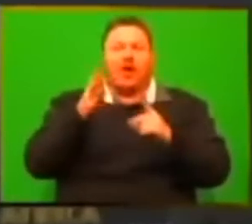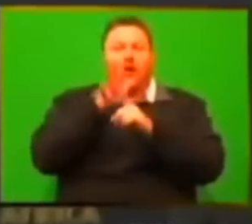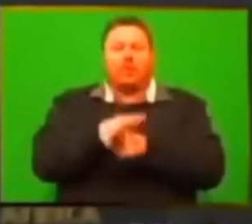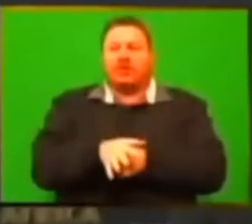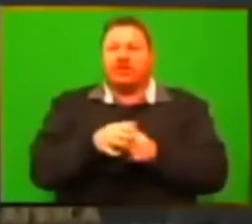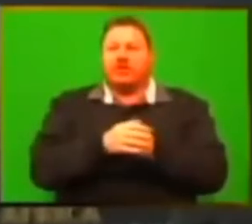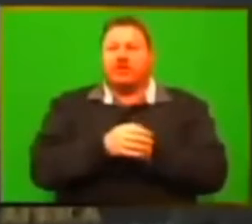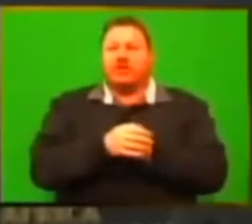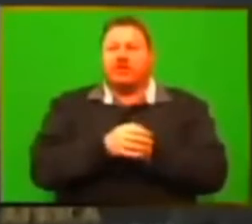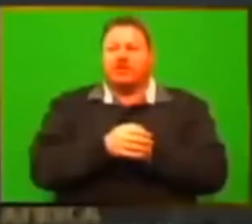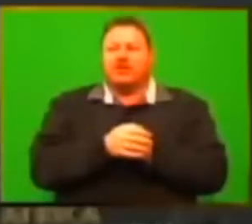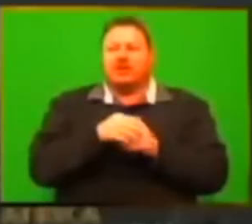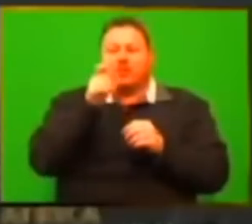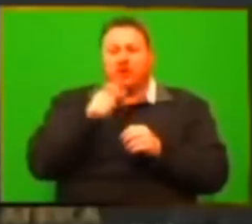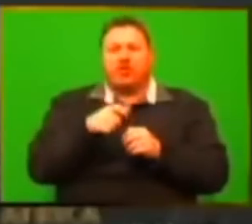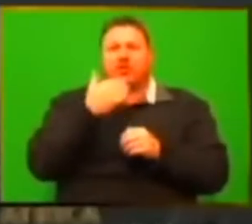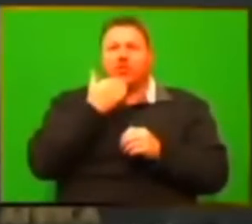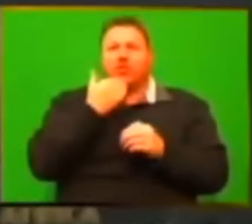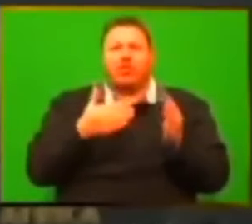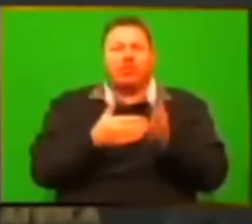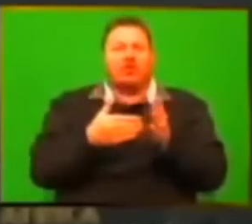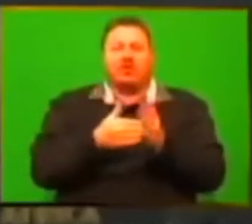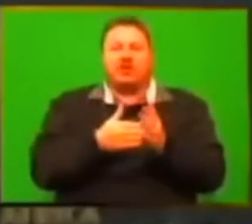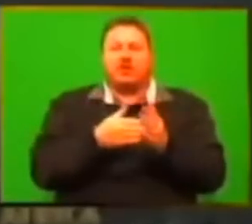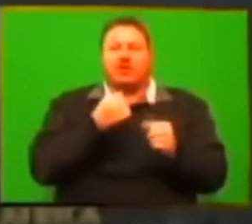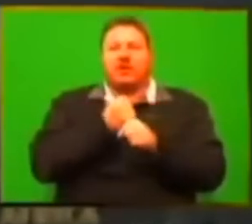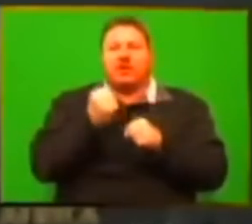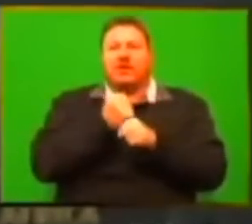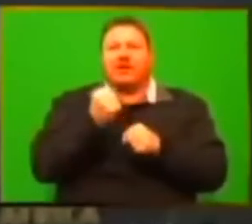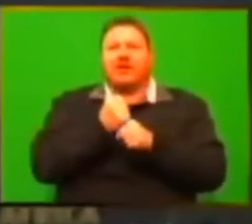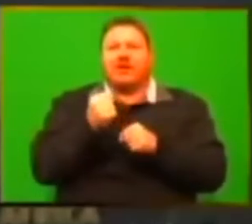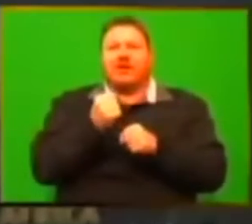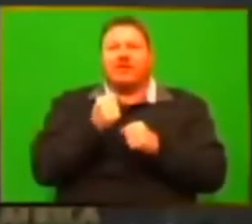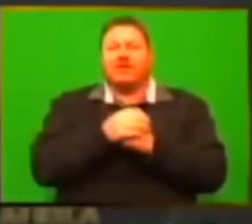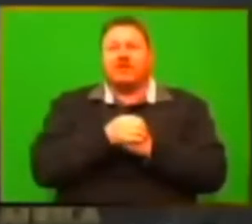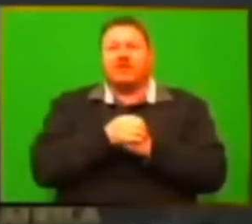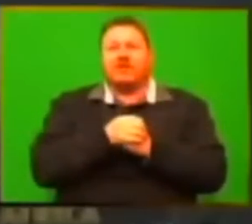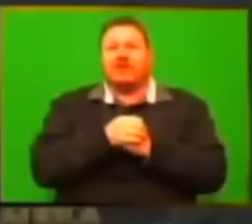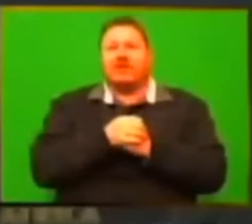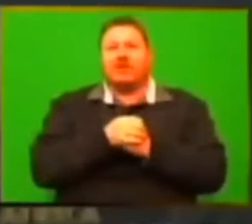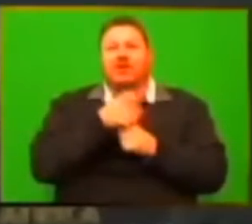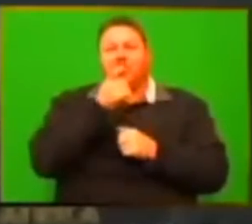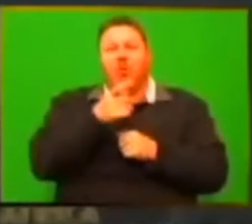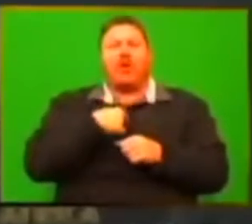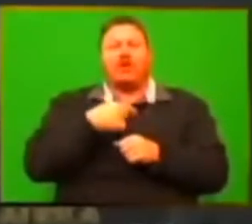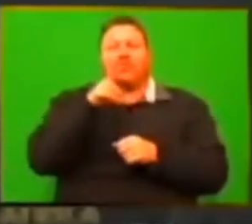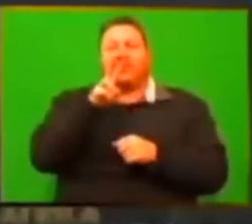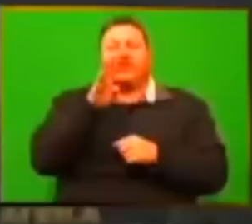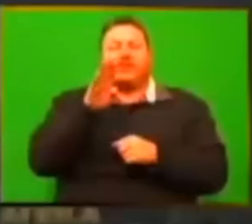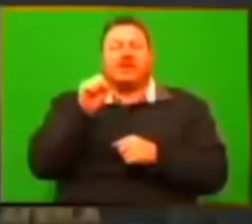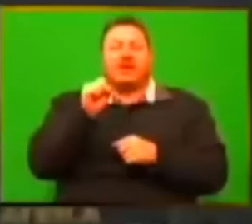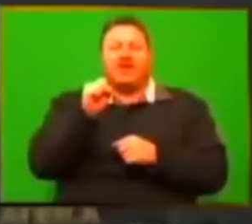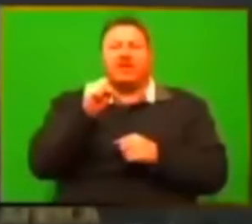wo asankang aba subjected to a peer review comes here and calls us VBS looters. I understand